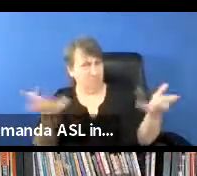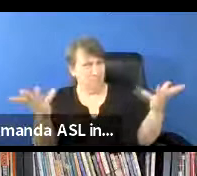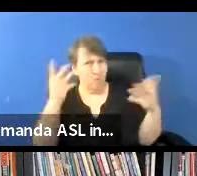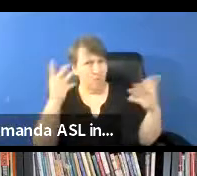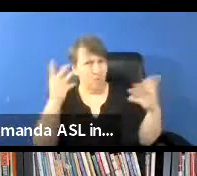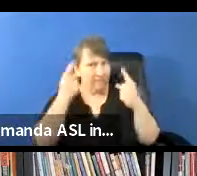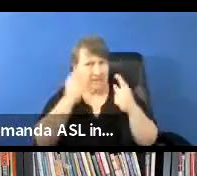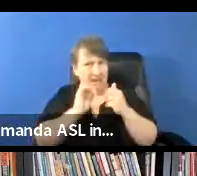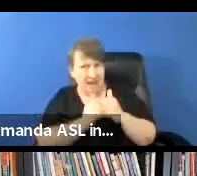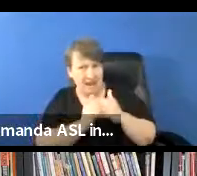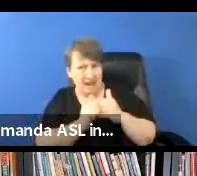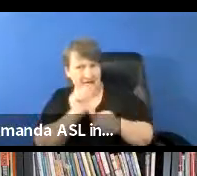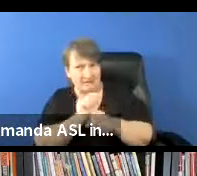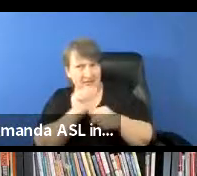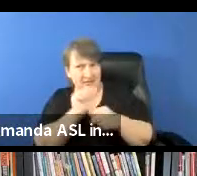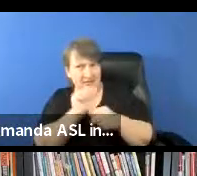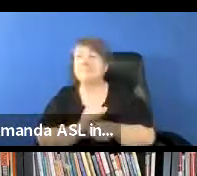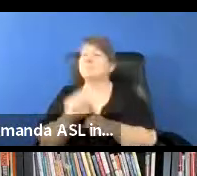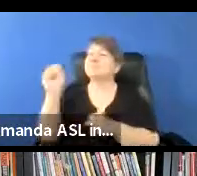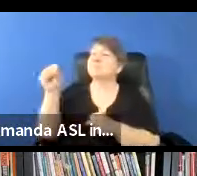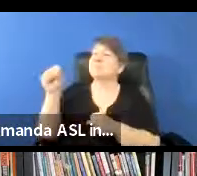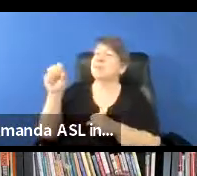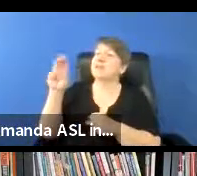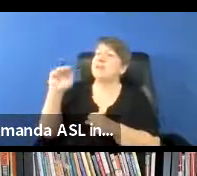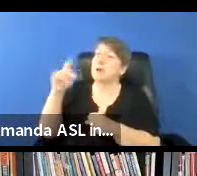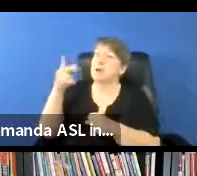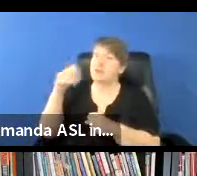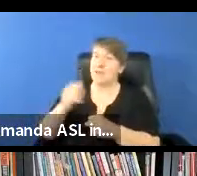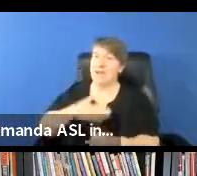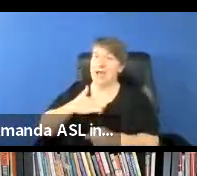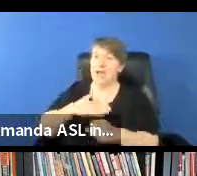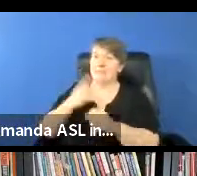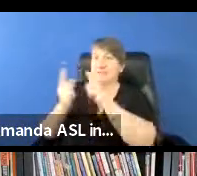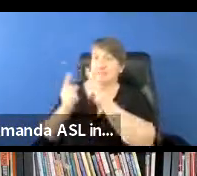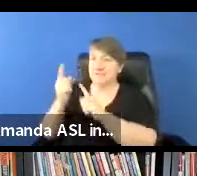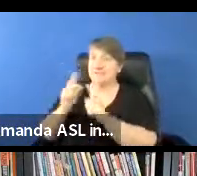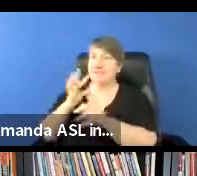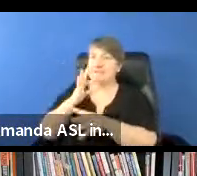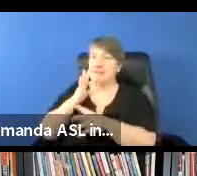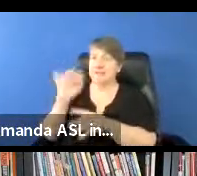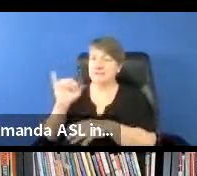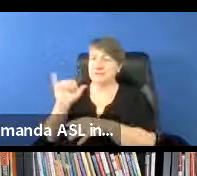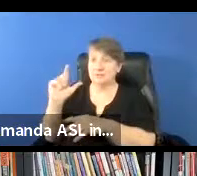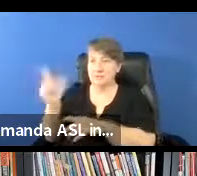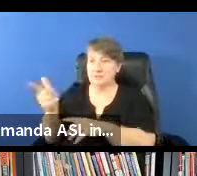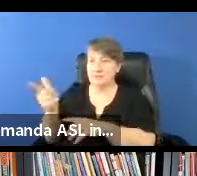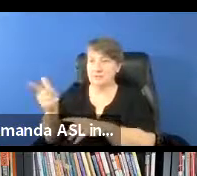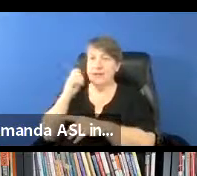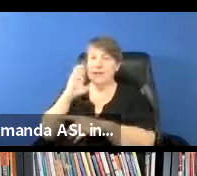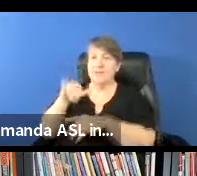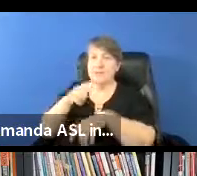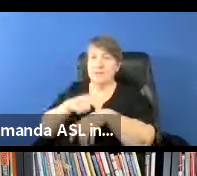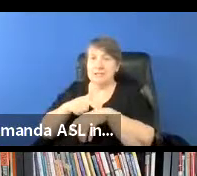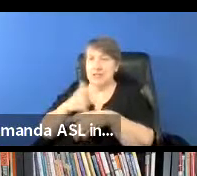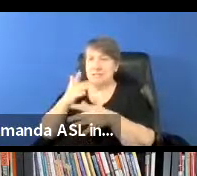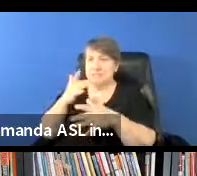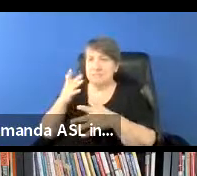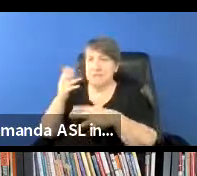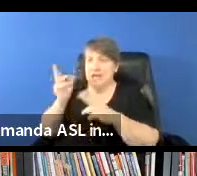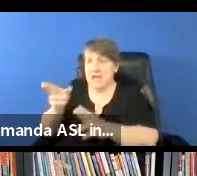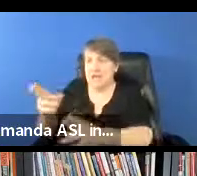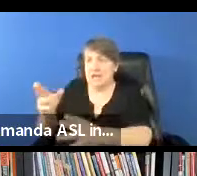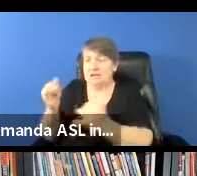thinking is on that? Sure. And Martha, I'd be happy to talk with you more on the side, since I know we're rushed for time. But